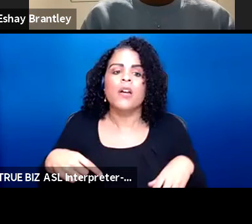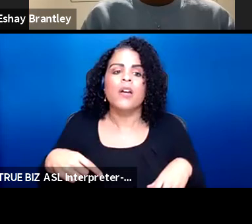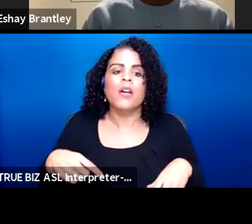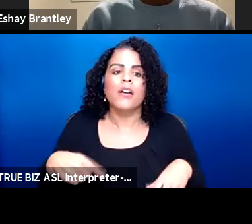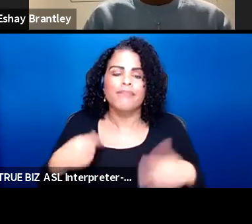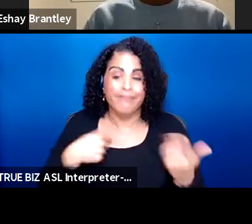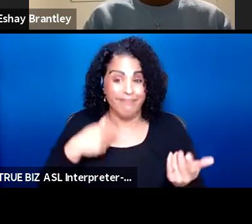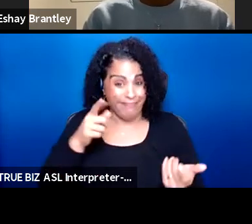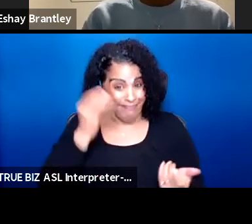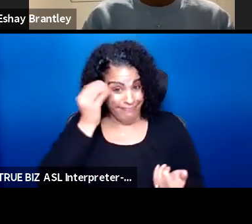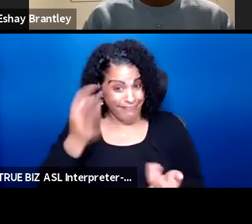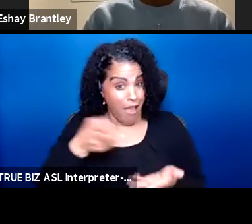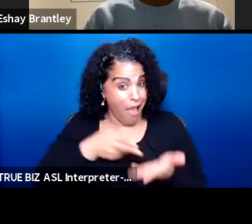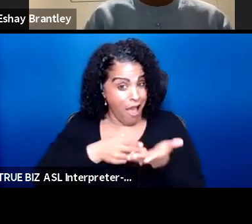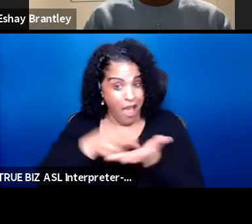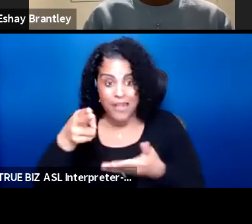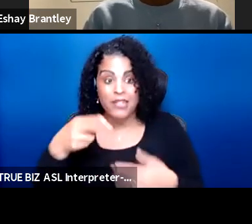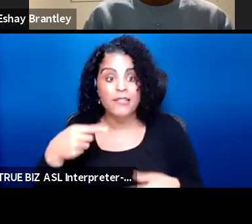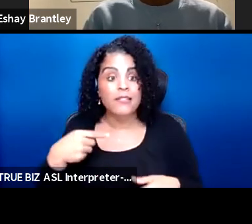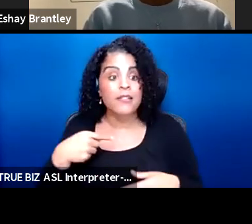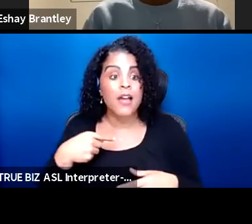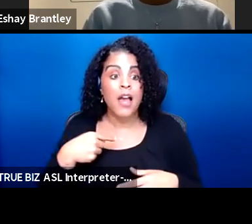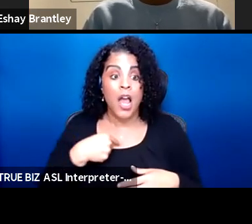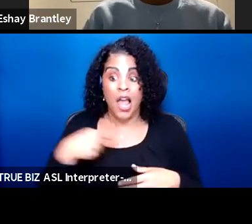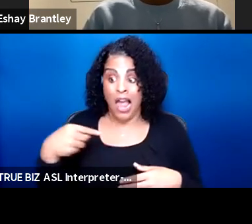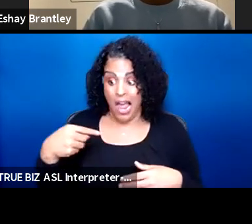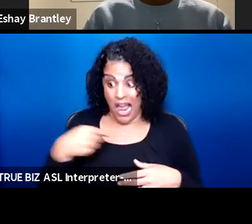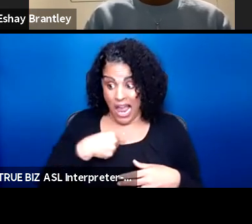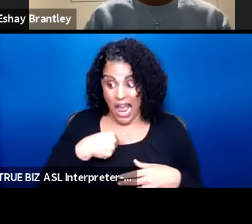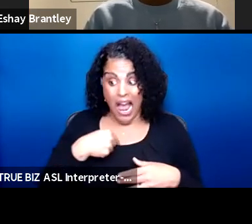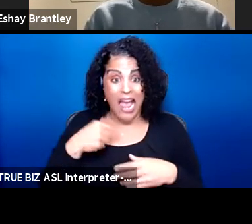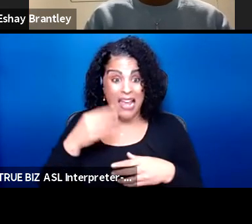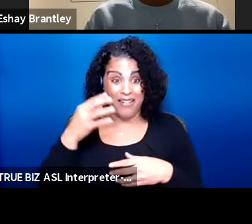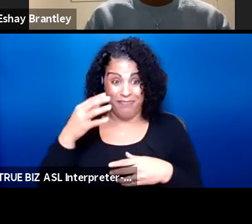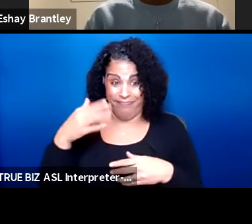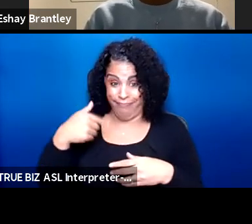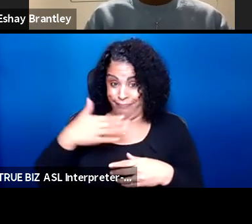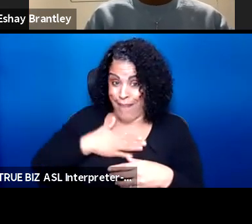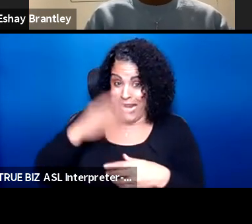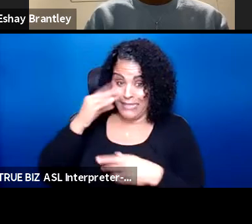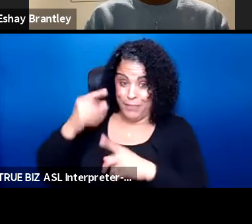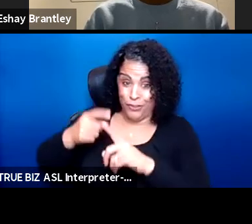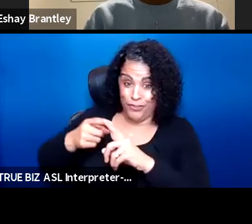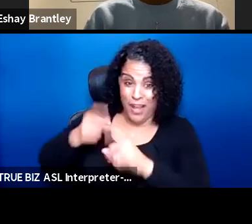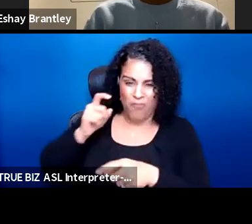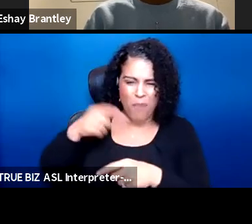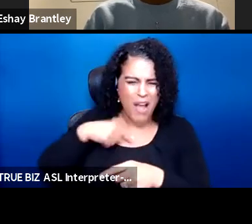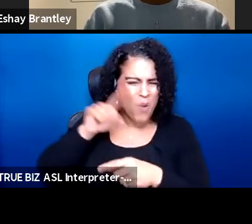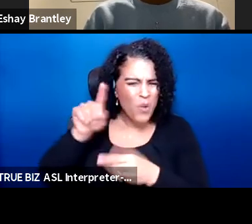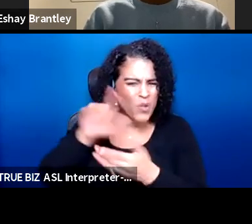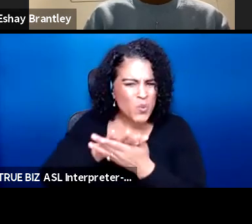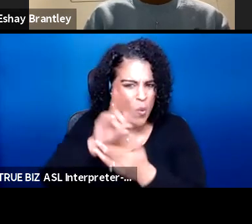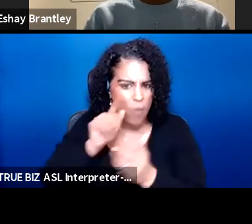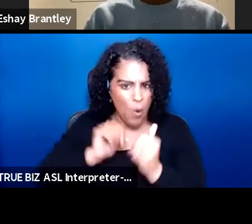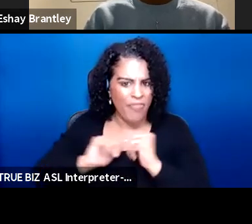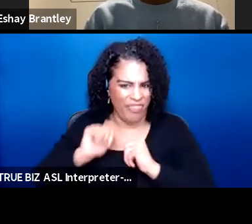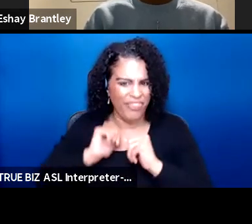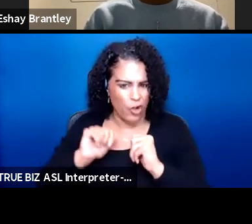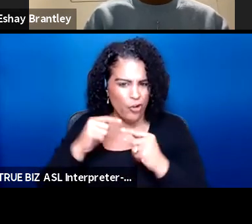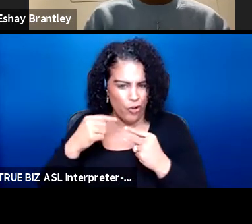have to be on, I mean, I have to be honest. I come from, I mean, I went to school for theater. I